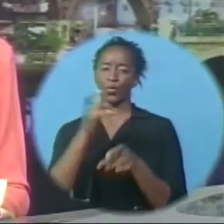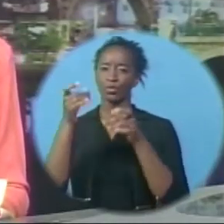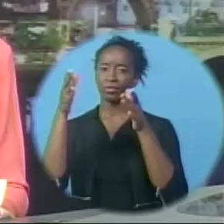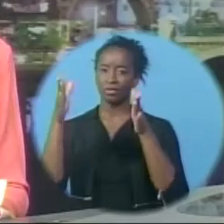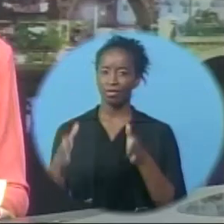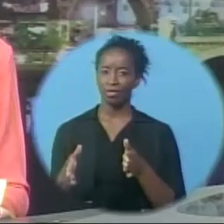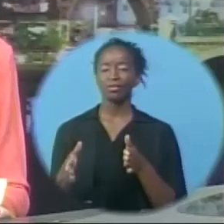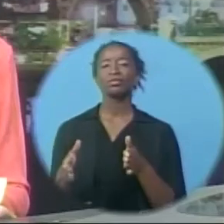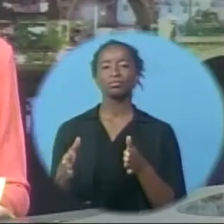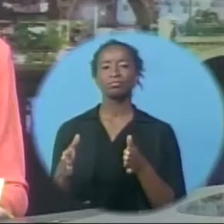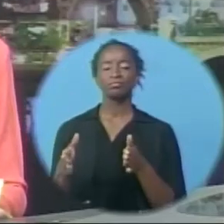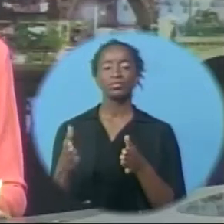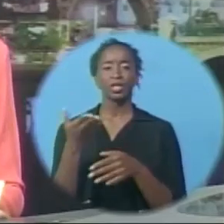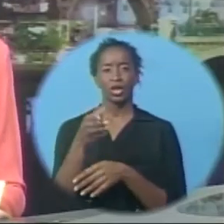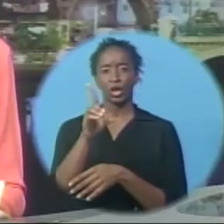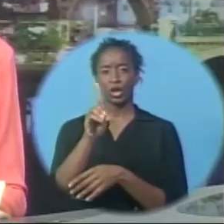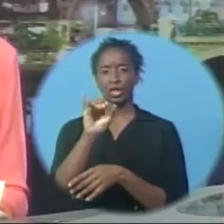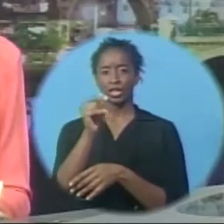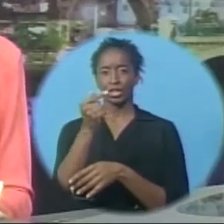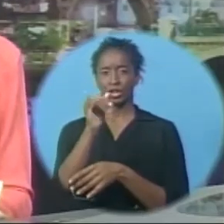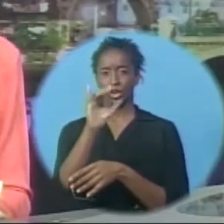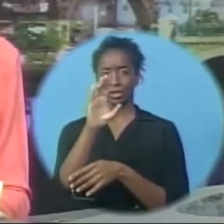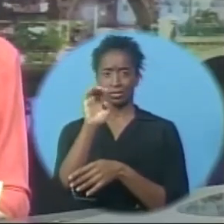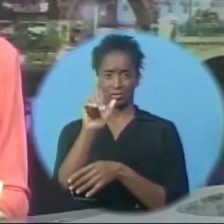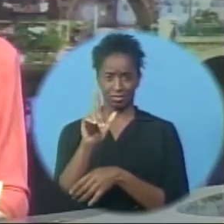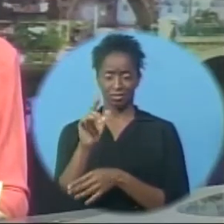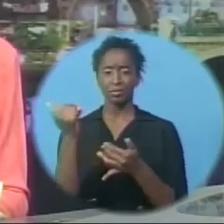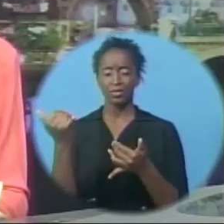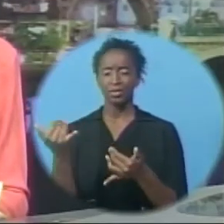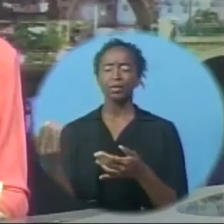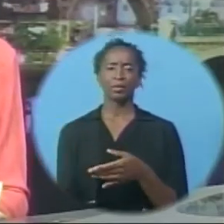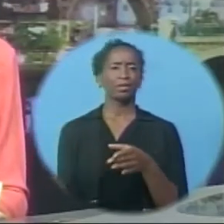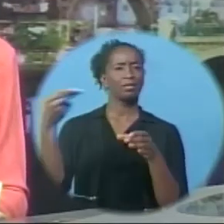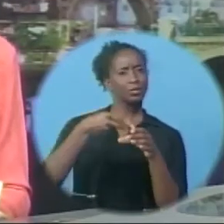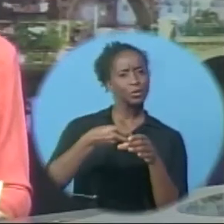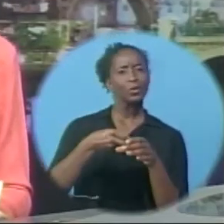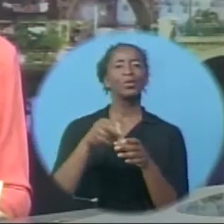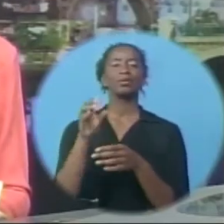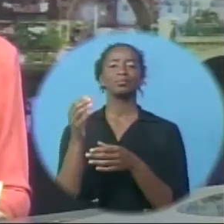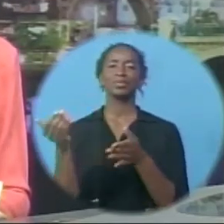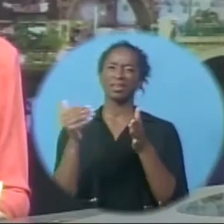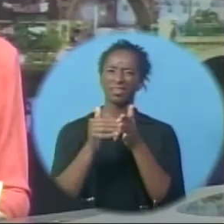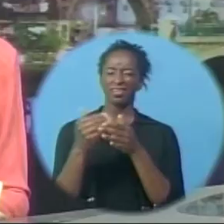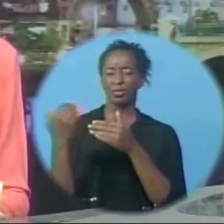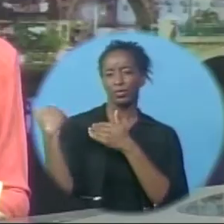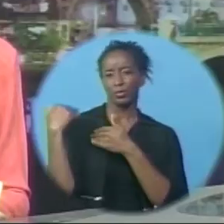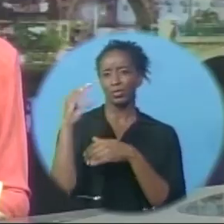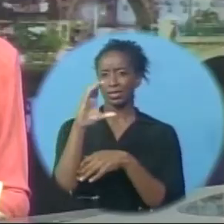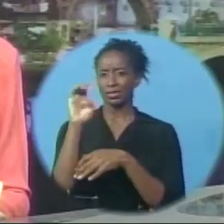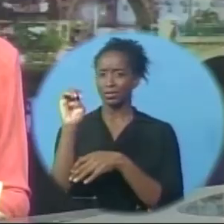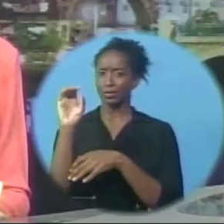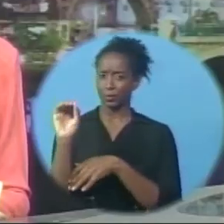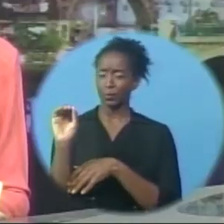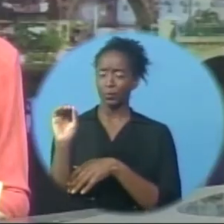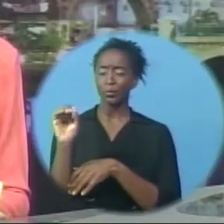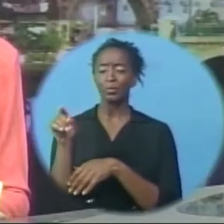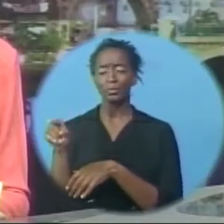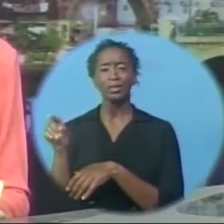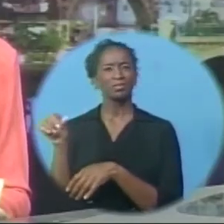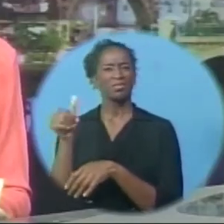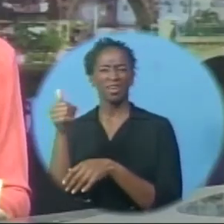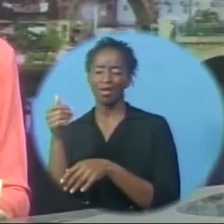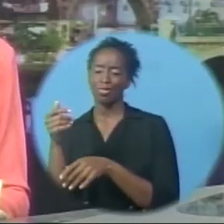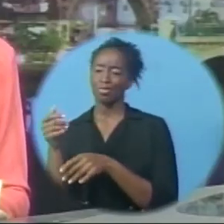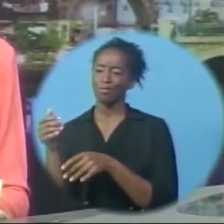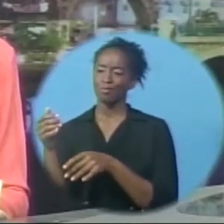Digicel Barbados. Now, prior to his return to Digicel as CEO, Tasker served in several senior roles and